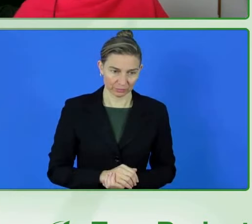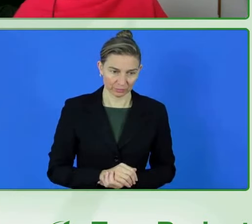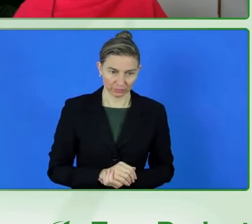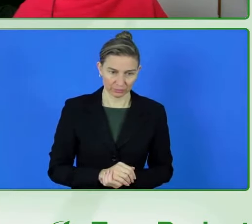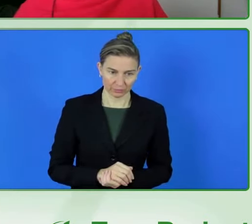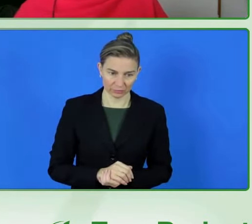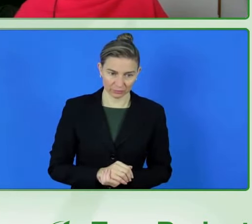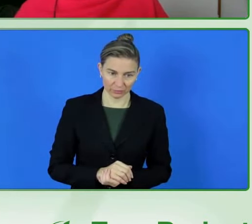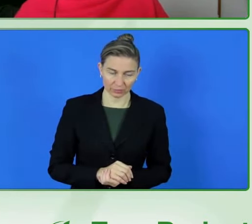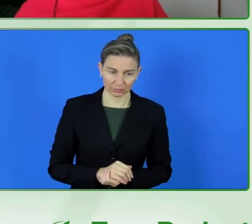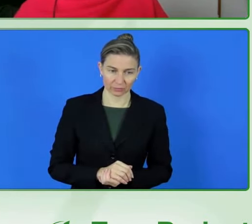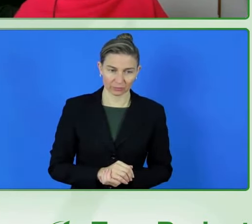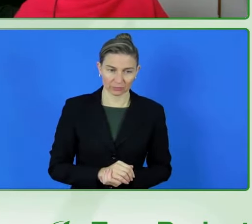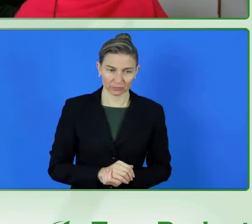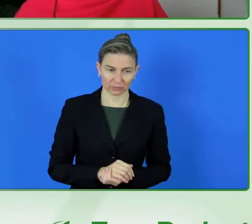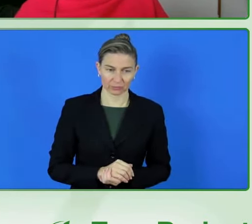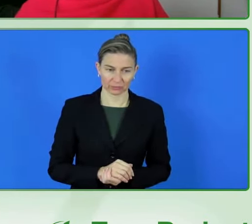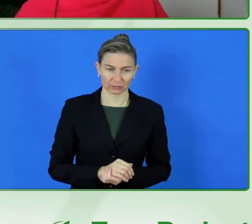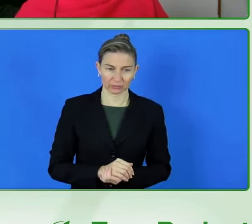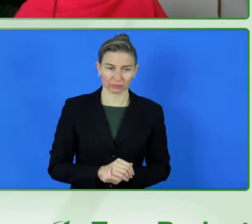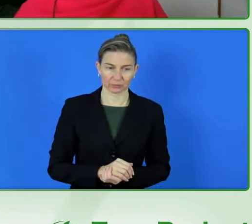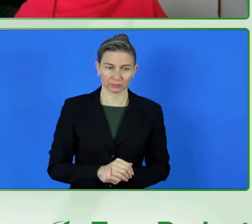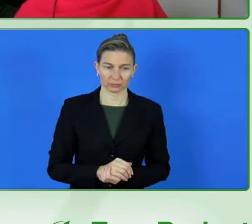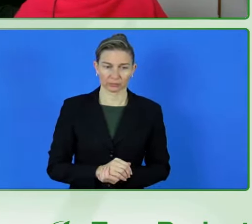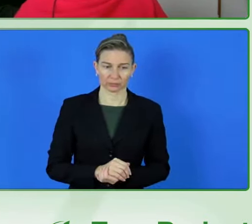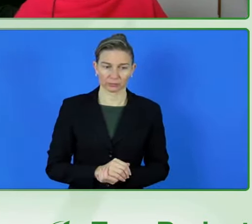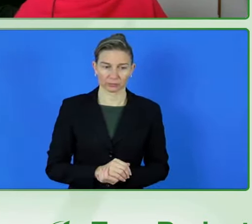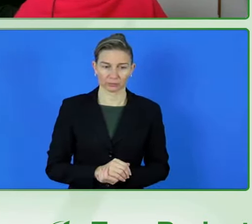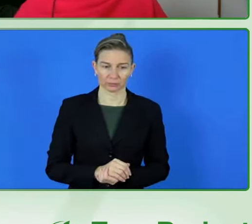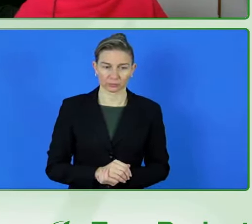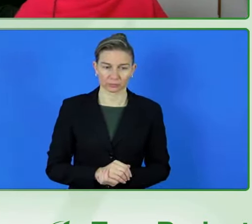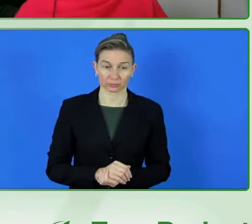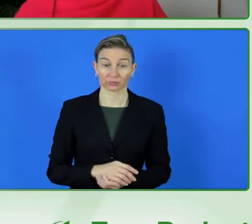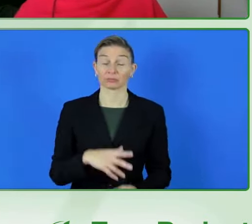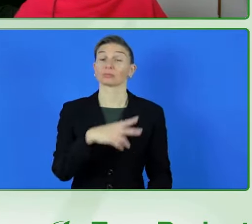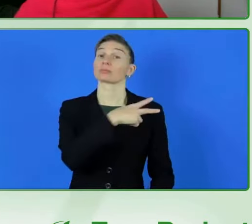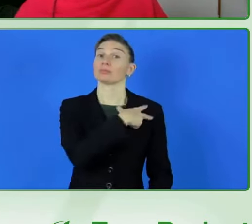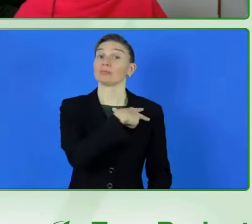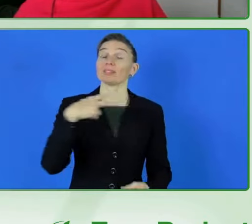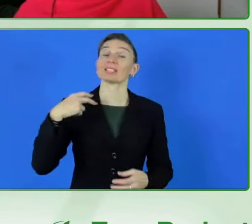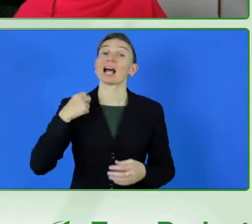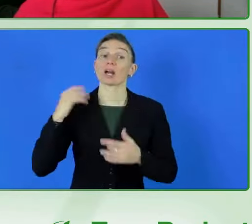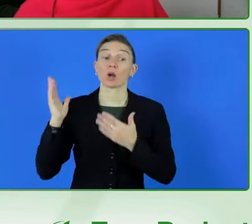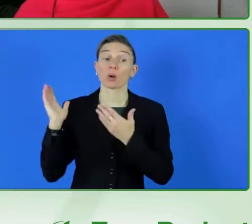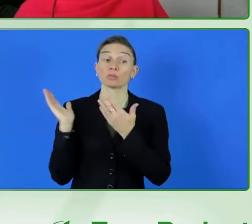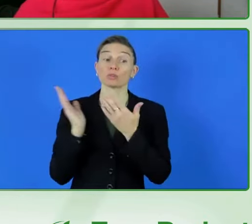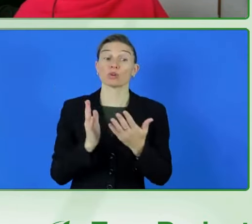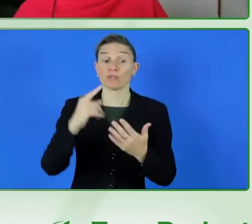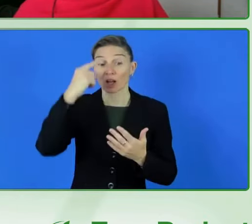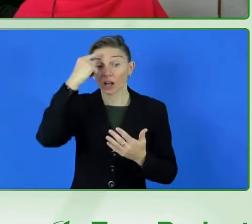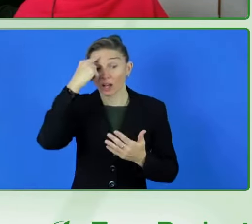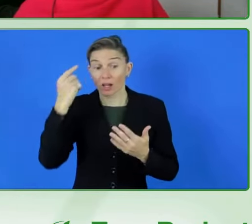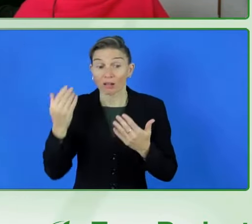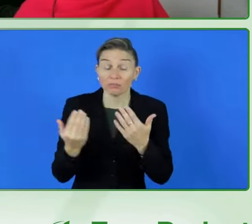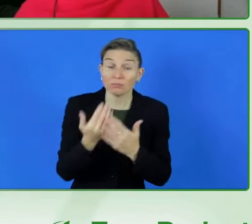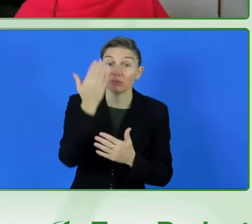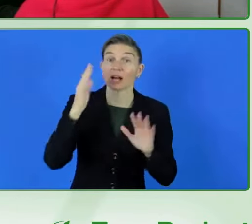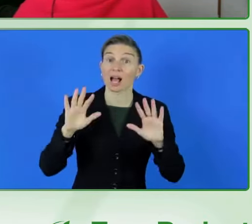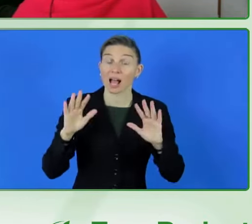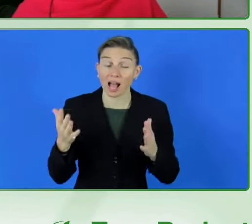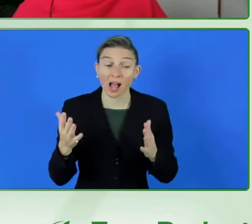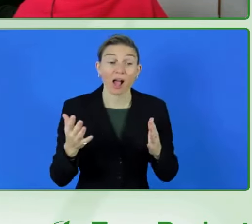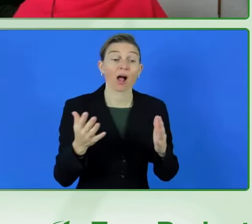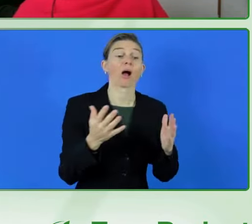Development of Accessible Zagreb service is based on collaboration with academy, private and non-private